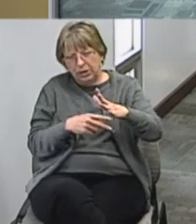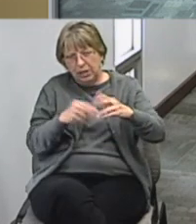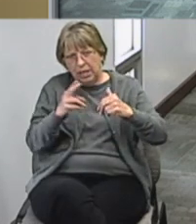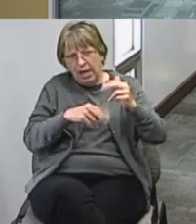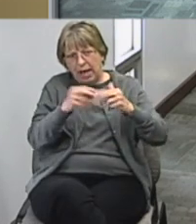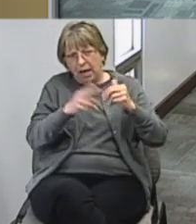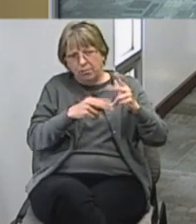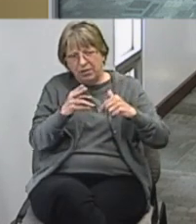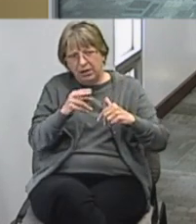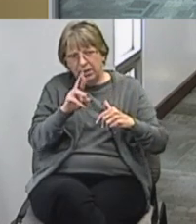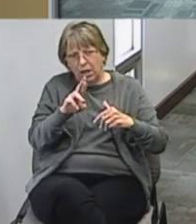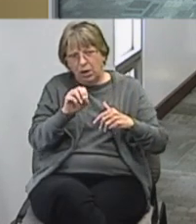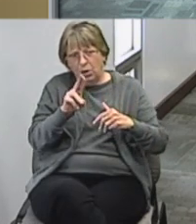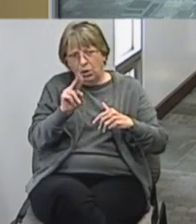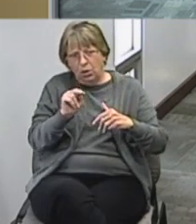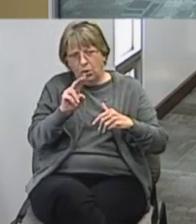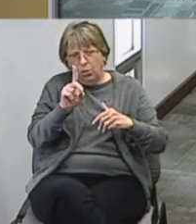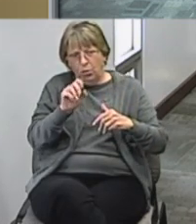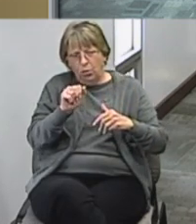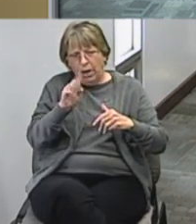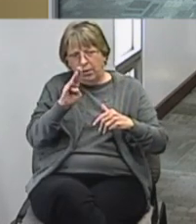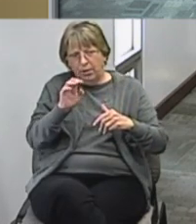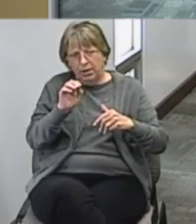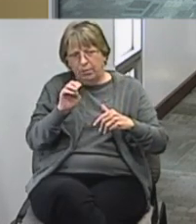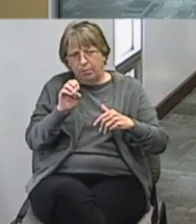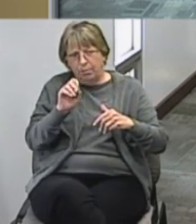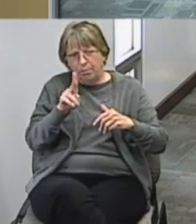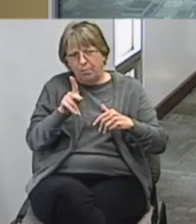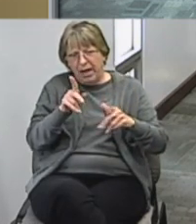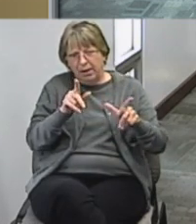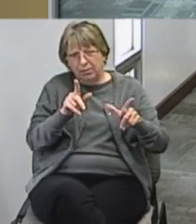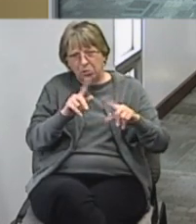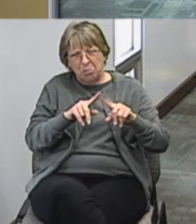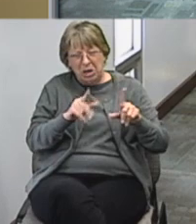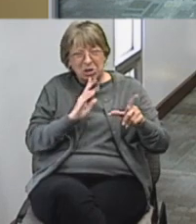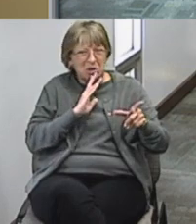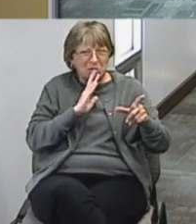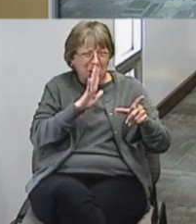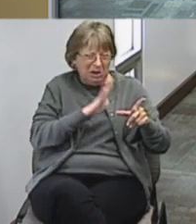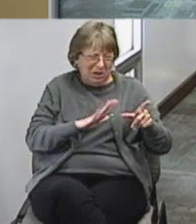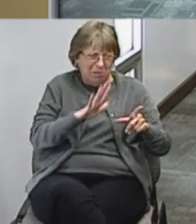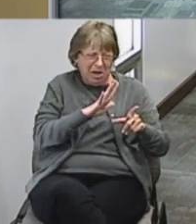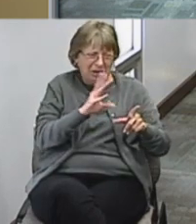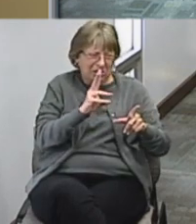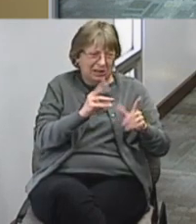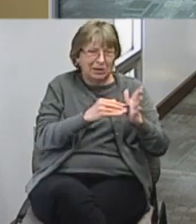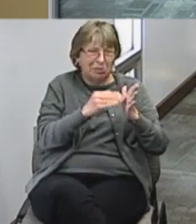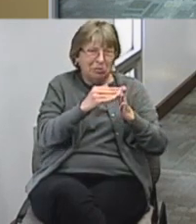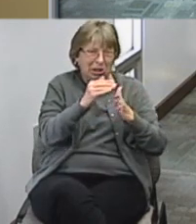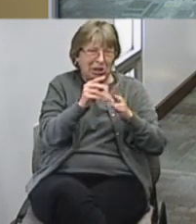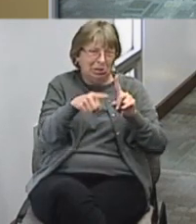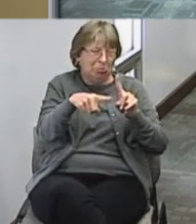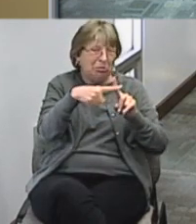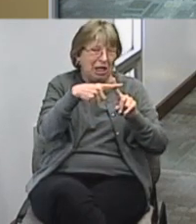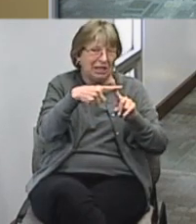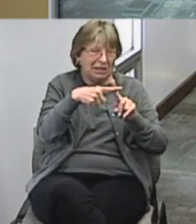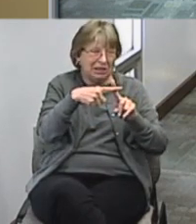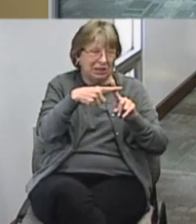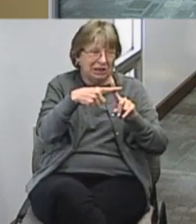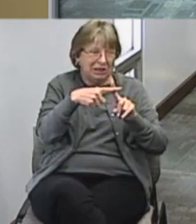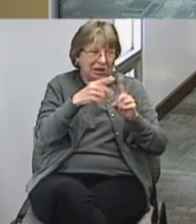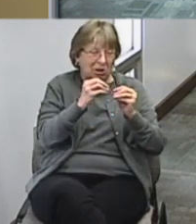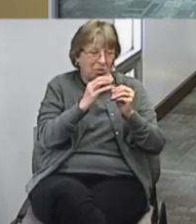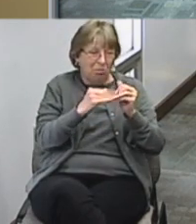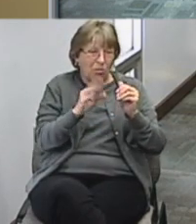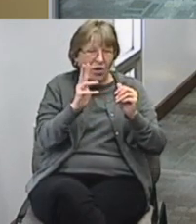want to get carried away with numbers because that's Yeah. very preliminary, but Right. 6 million plus. Yeah. Yep. Let's just say over 6 million.